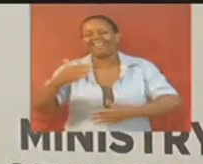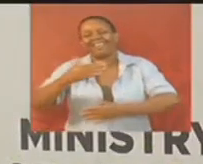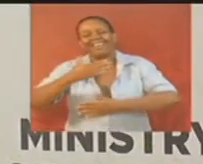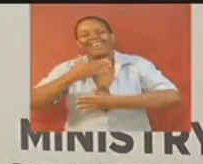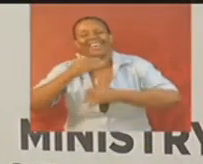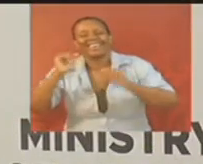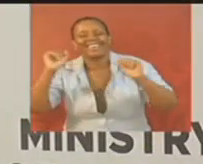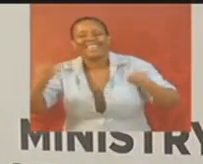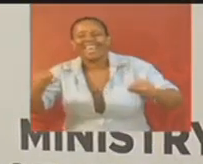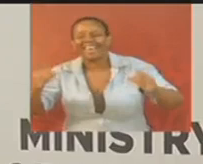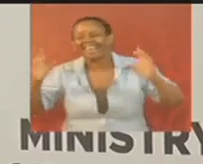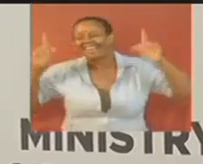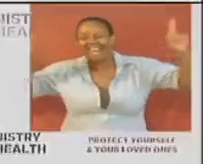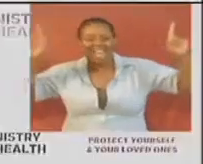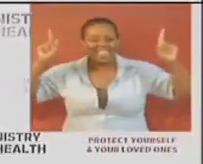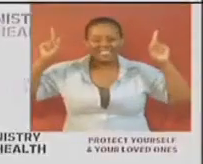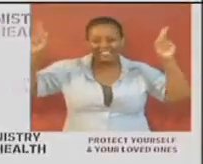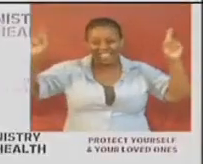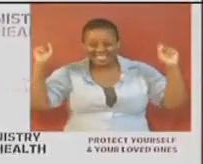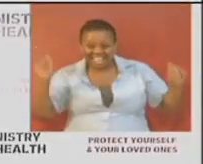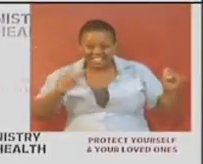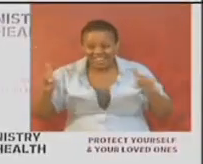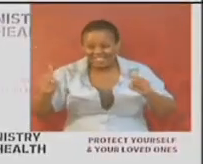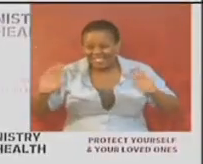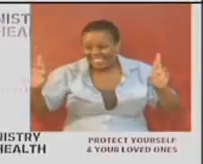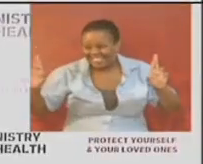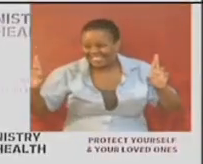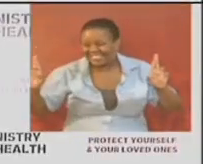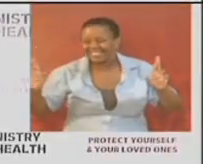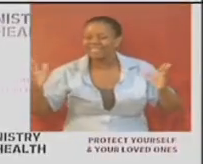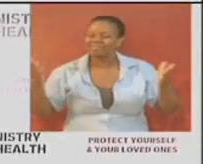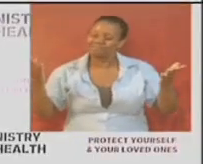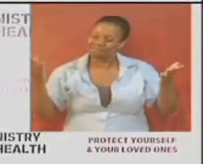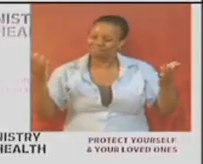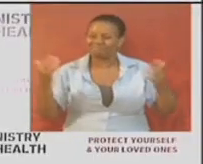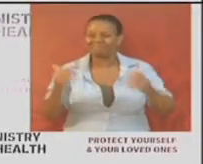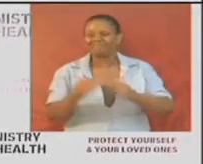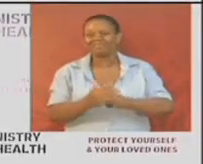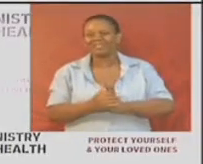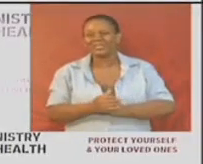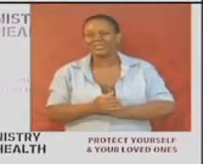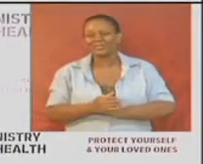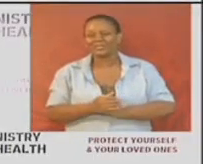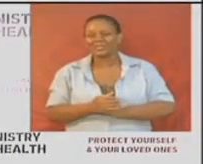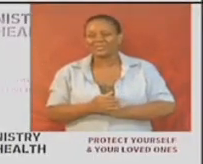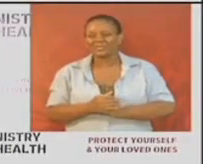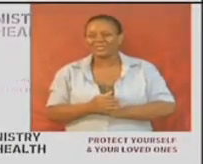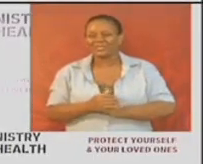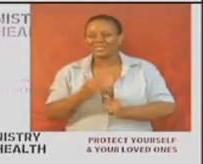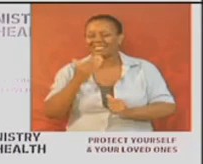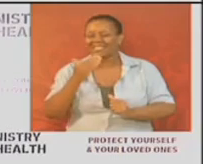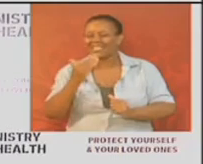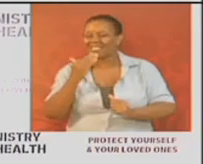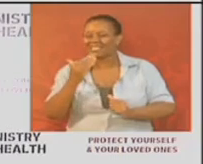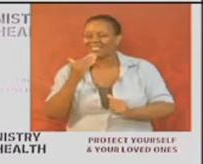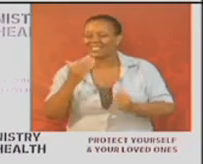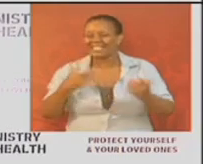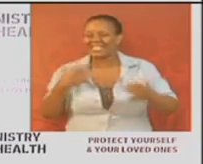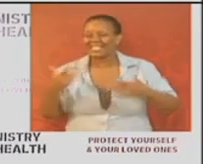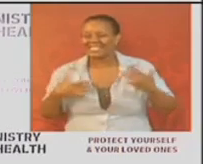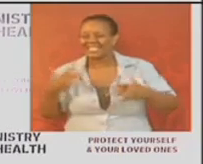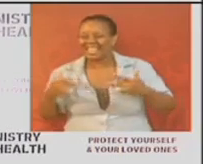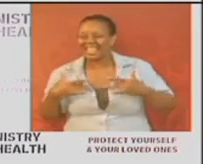Thank you so very much, Professor. I am now a little excited about the field of immunology, and I learned so much